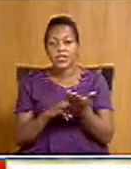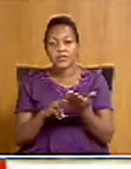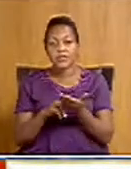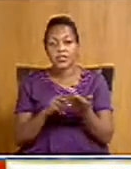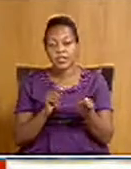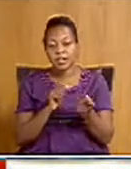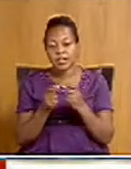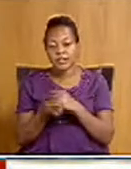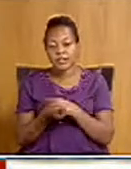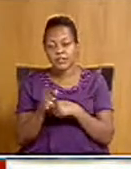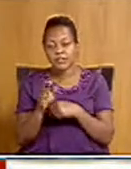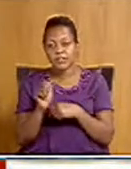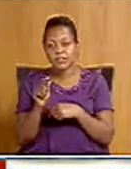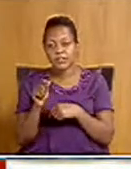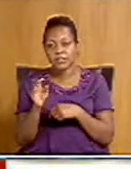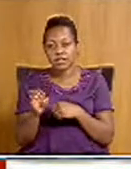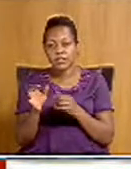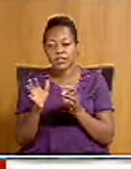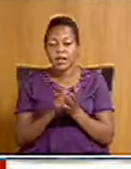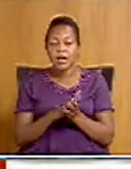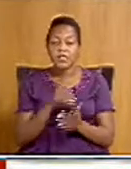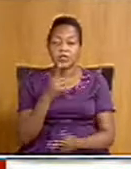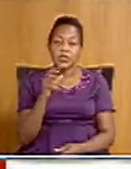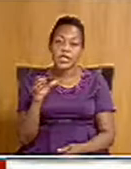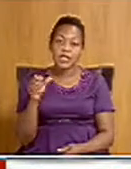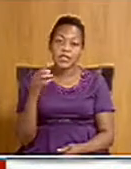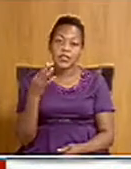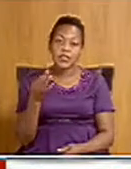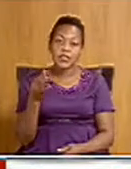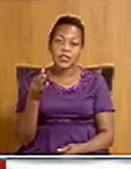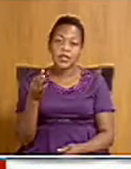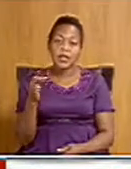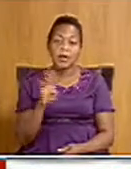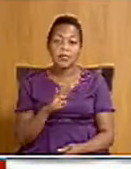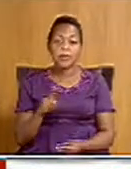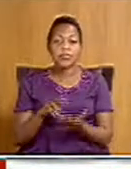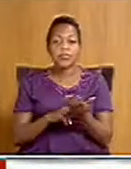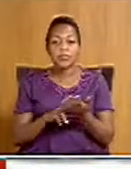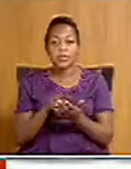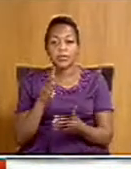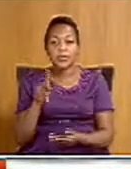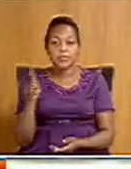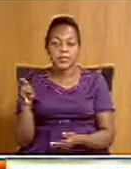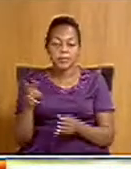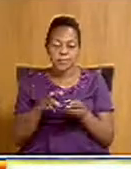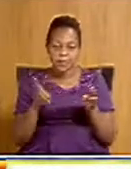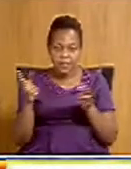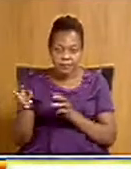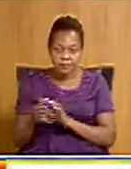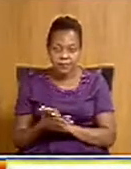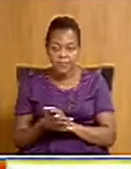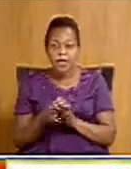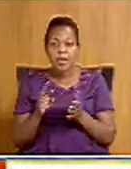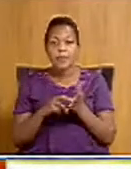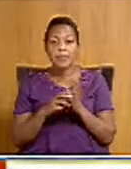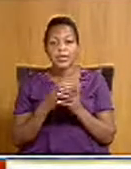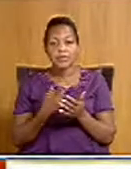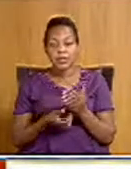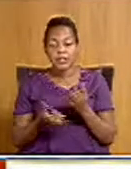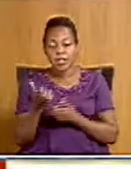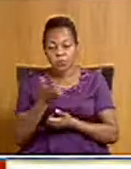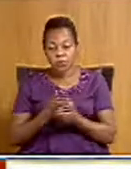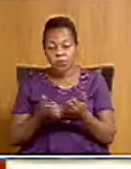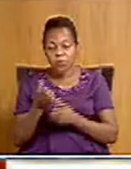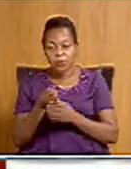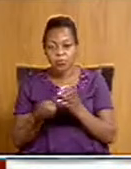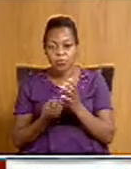method and $193 billion using the PPP method, meaning that the economy will be growing at the